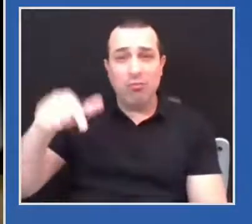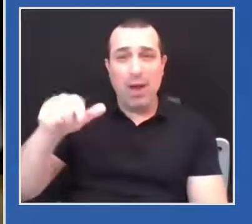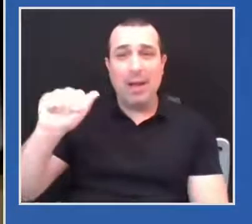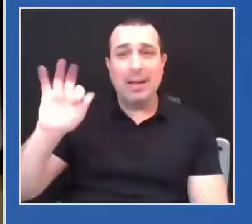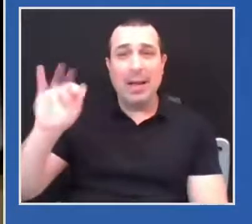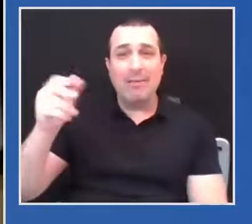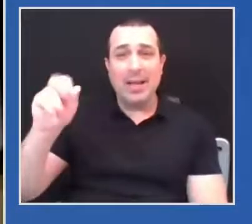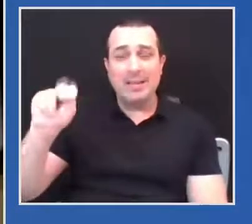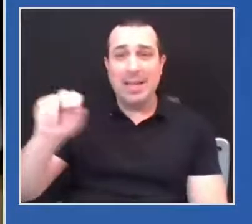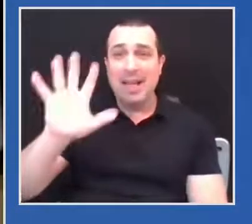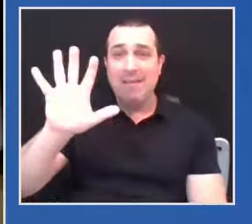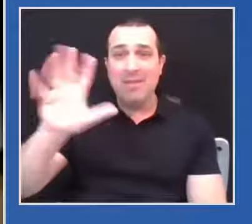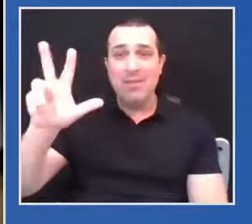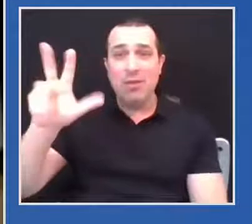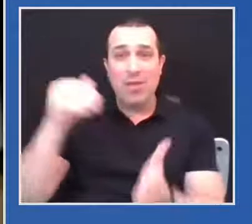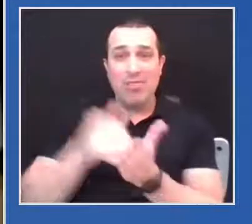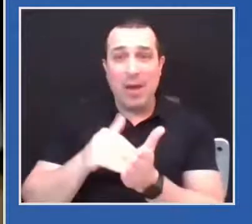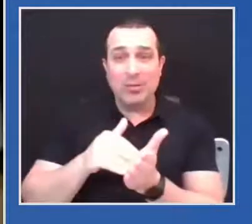53,000 as of today,